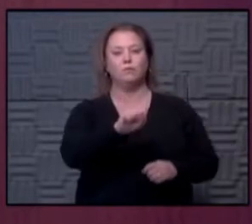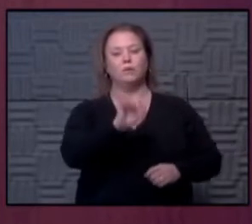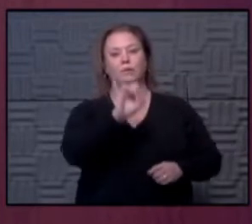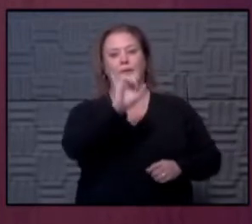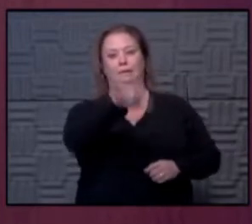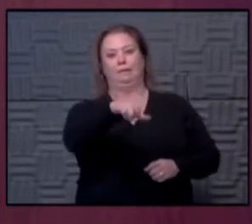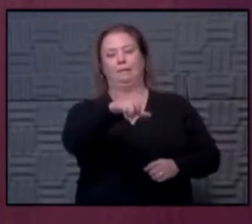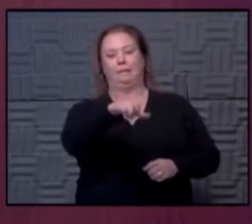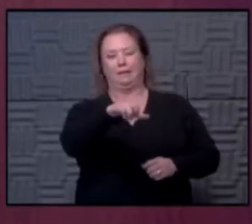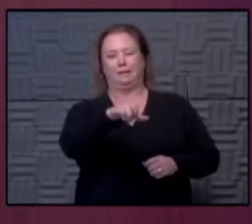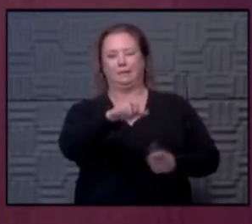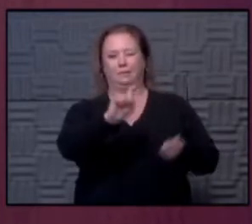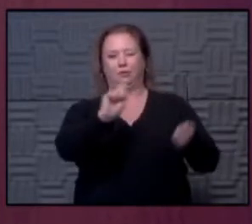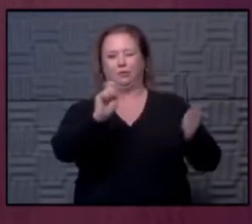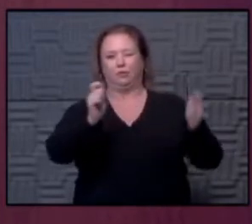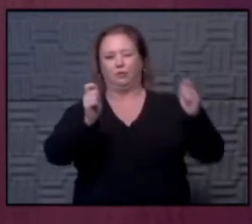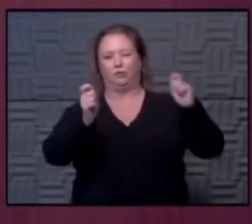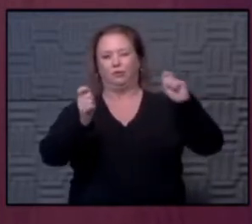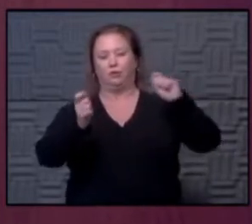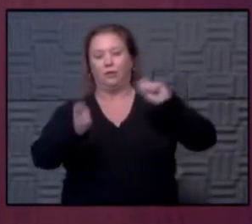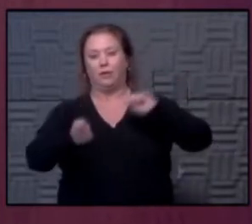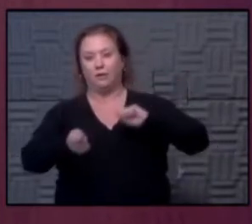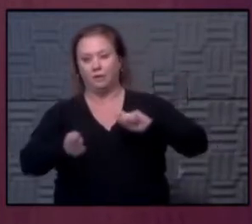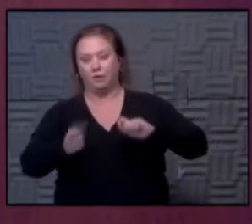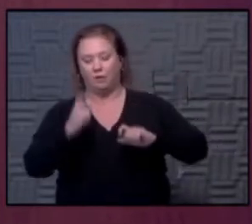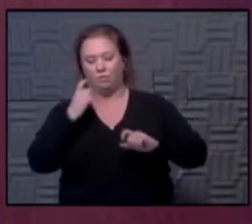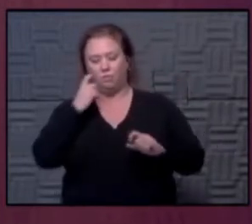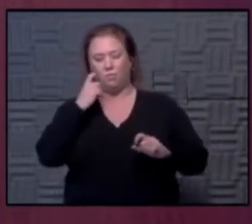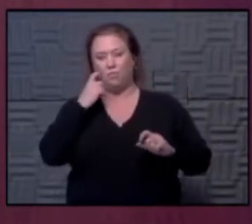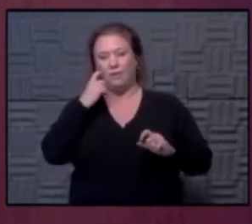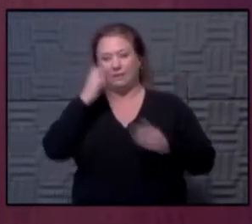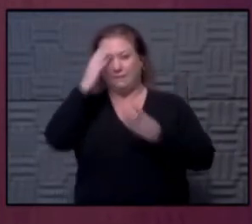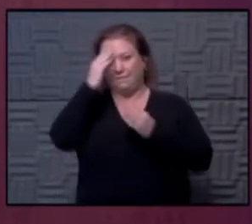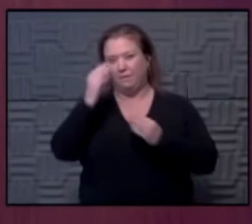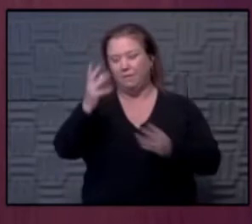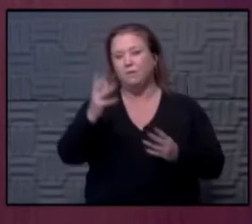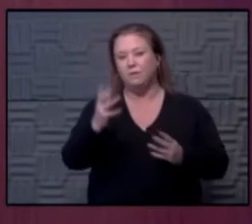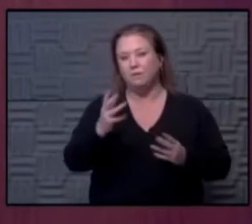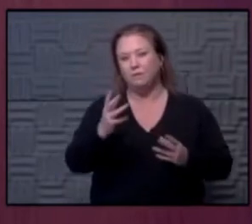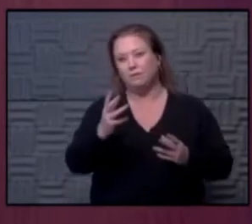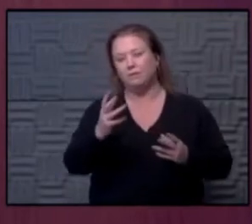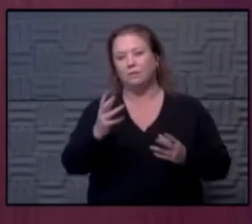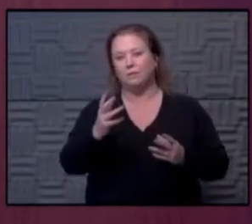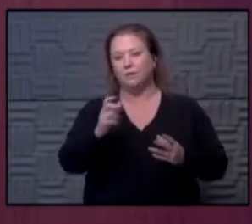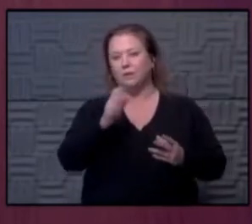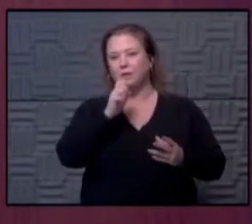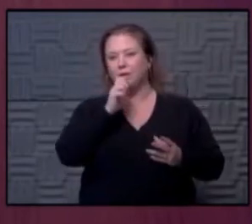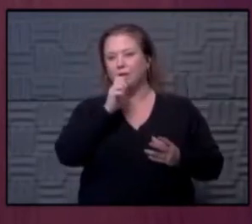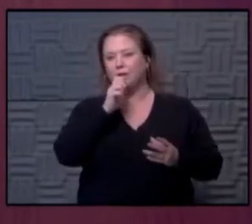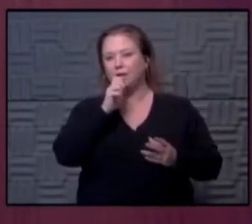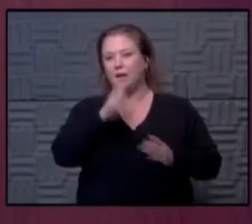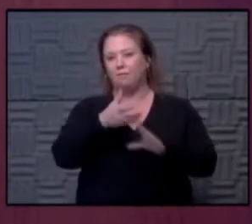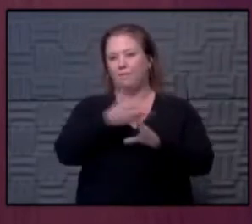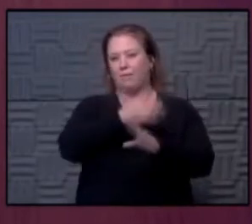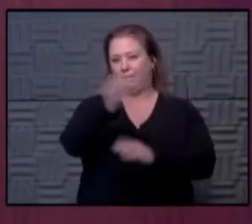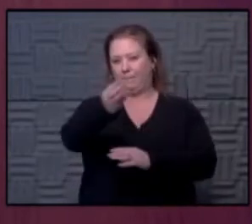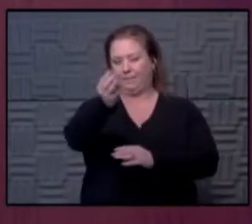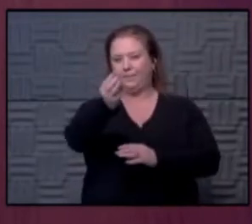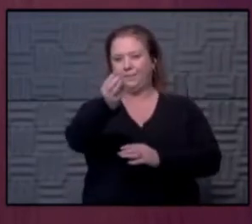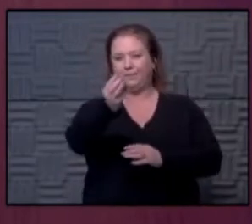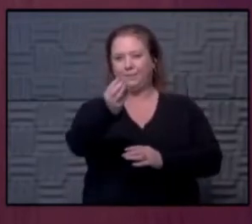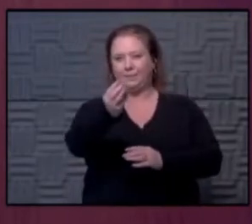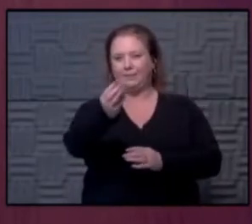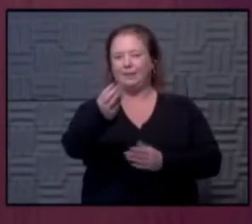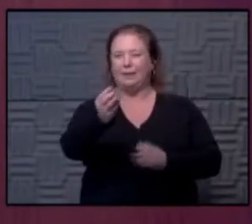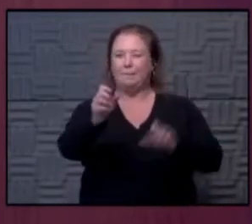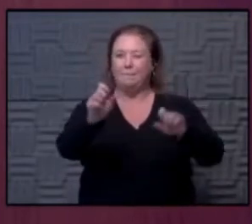is a bit of a moving target. Our latest information is that probably will not be before Monday, and may